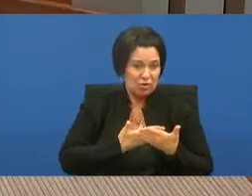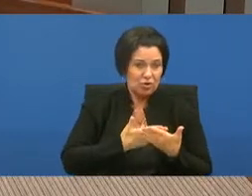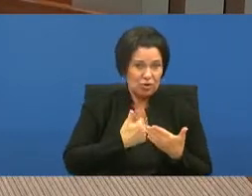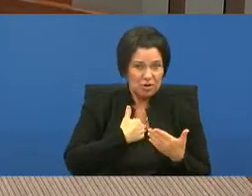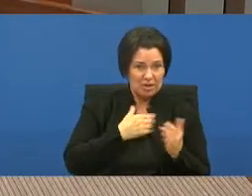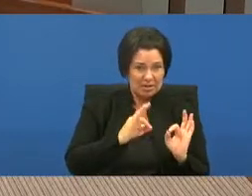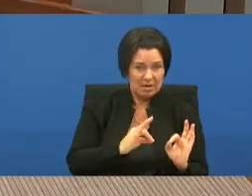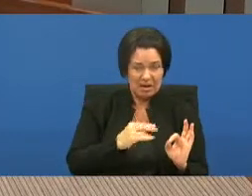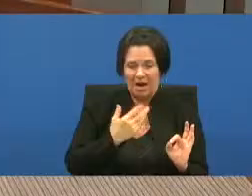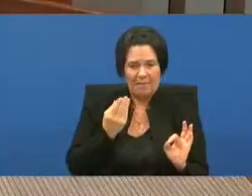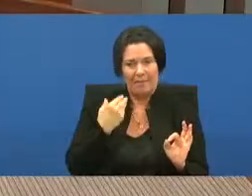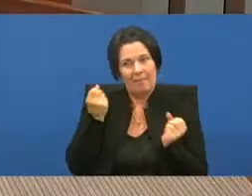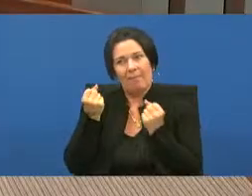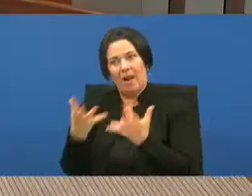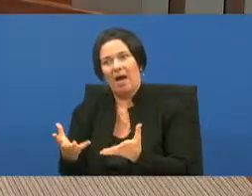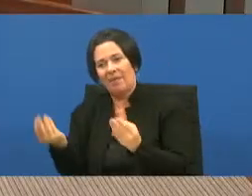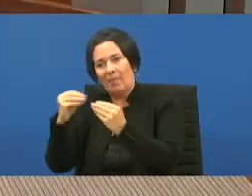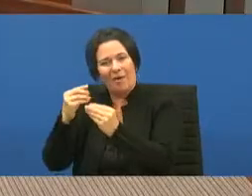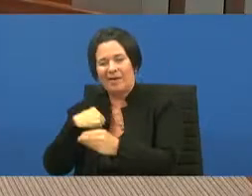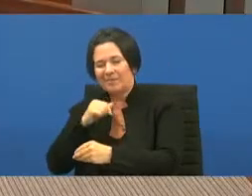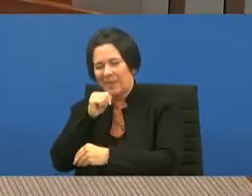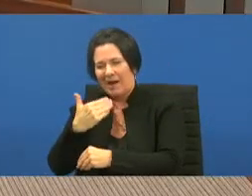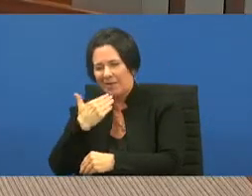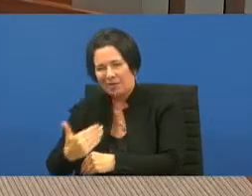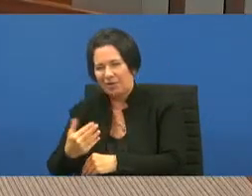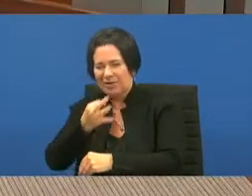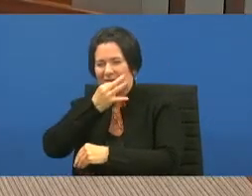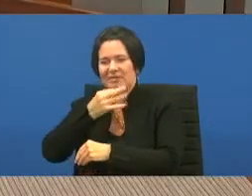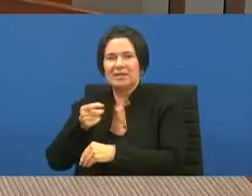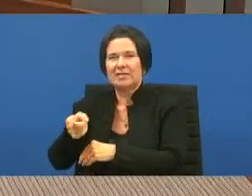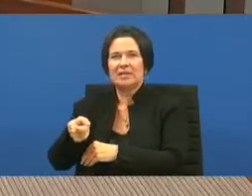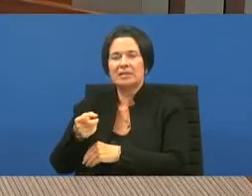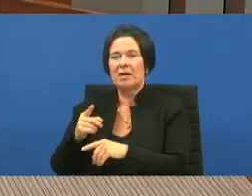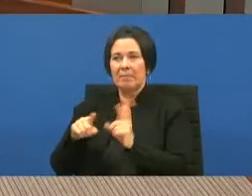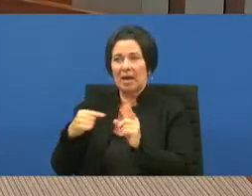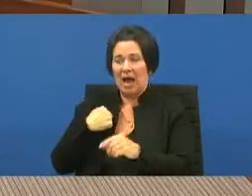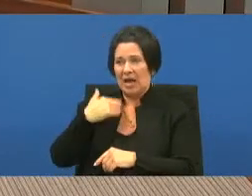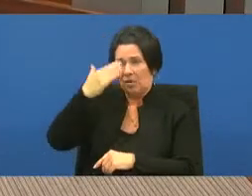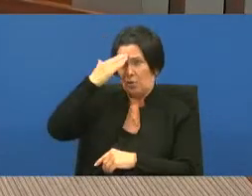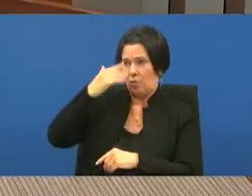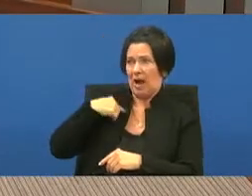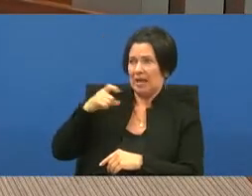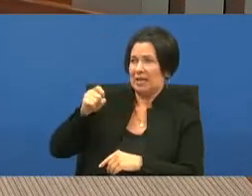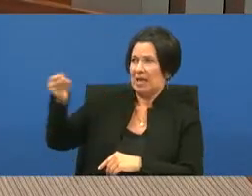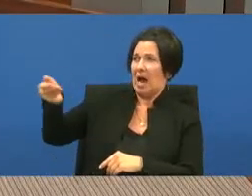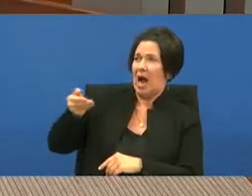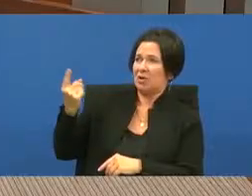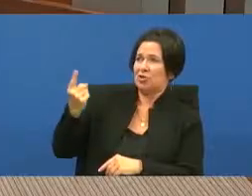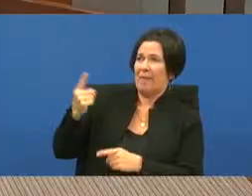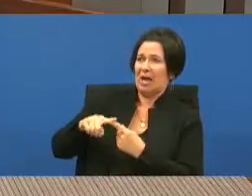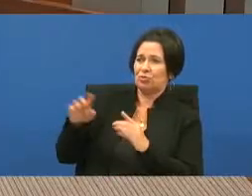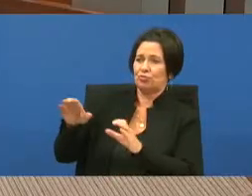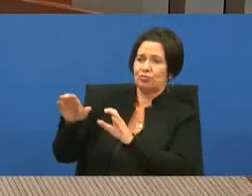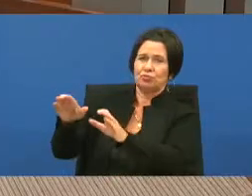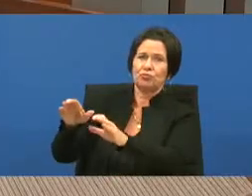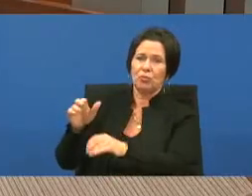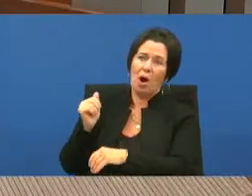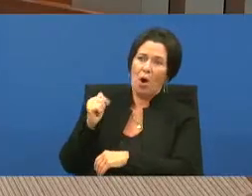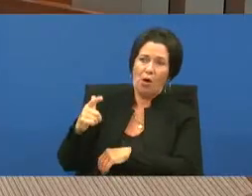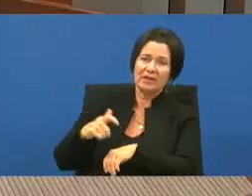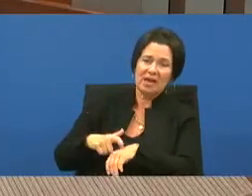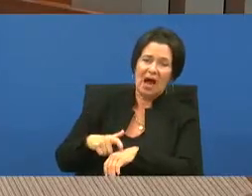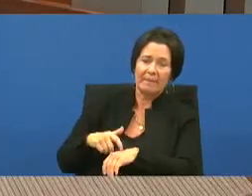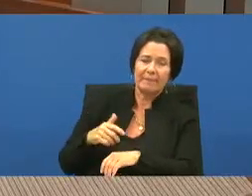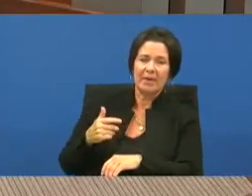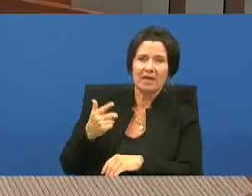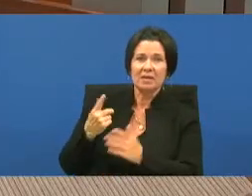not good at. And for those things, I am at least smart enough to realize I need to hire experts to do it all the time. In fact,